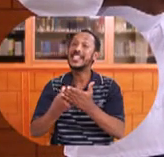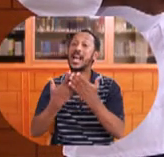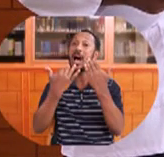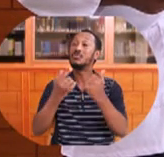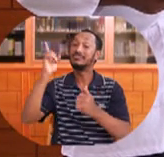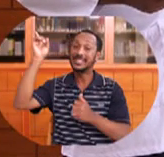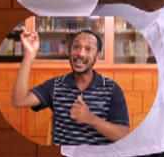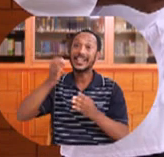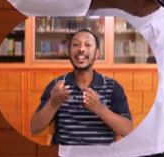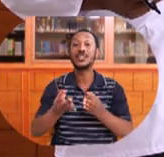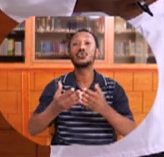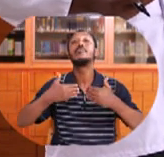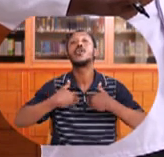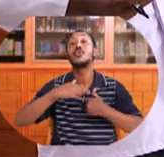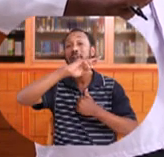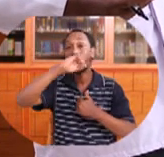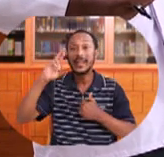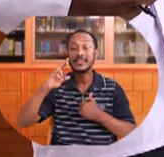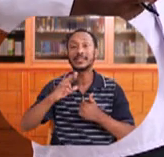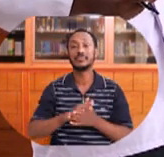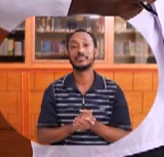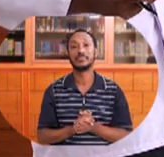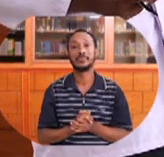magnesium chlorides and sulfates